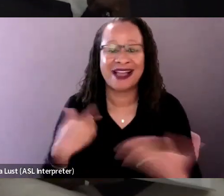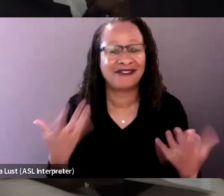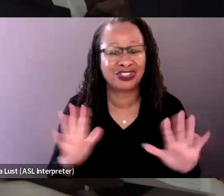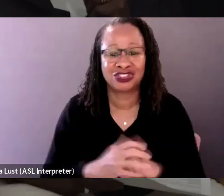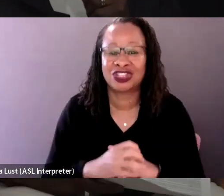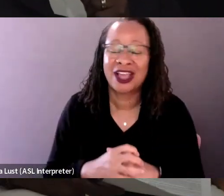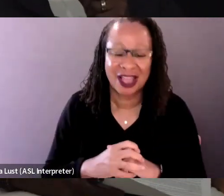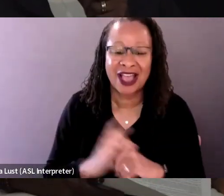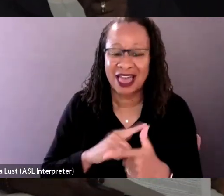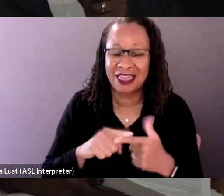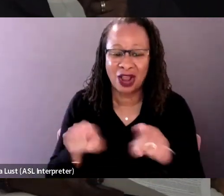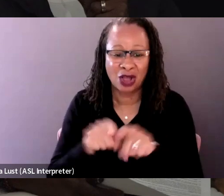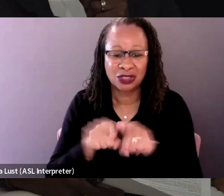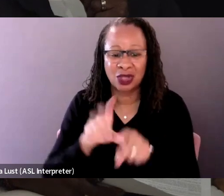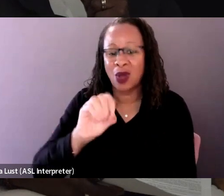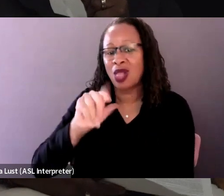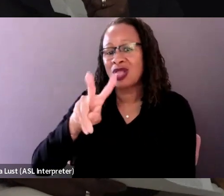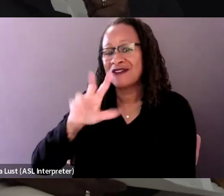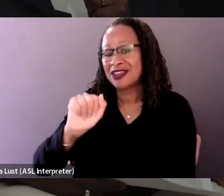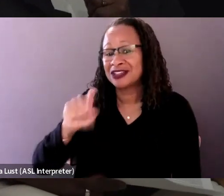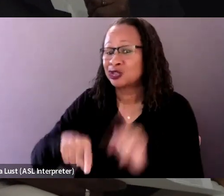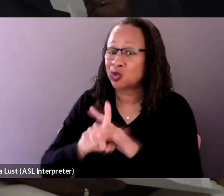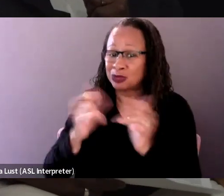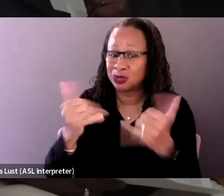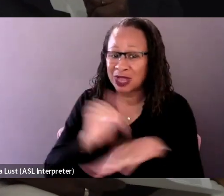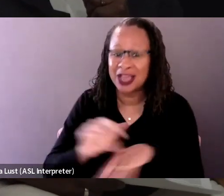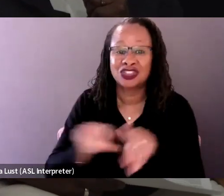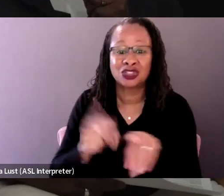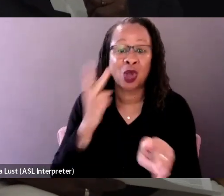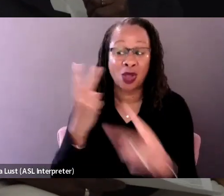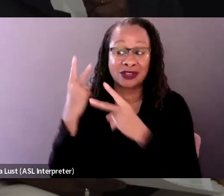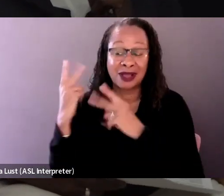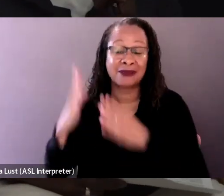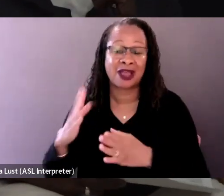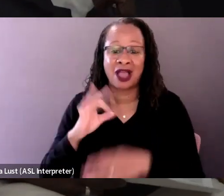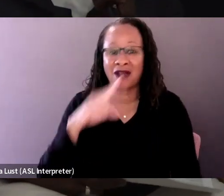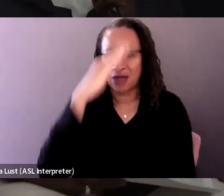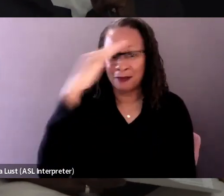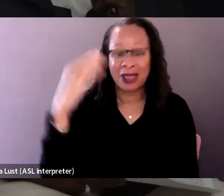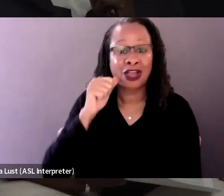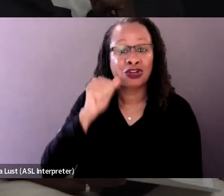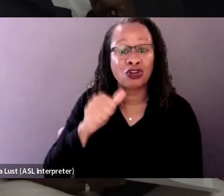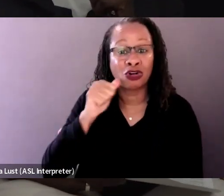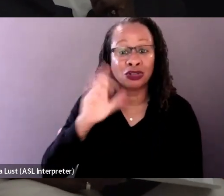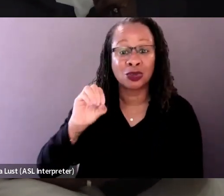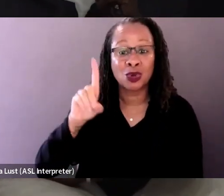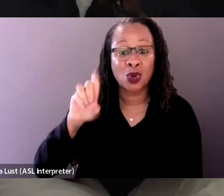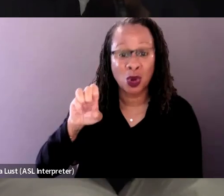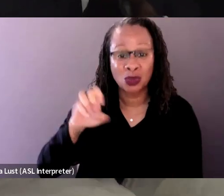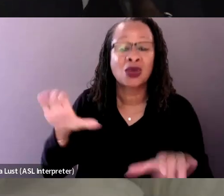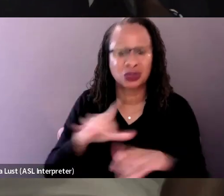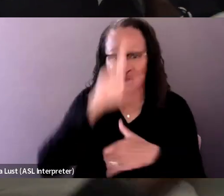and also Olivia couldn't be here tonight, but she is the alumni of Black Girls Code. So we do believe in an after-school